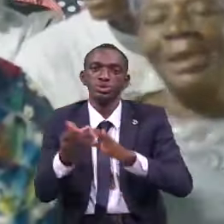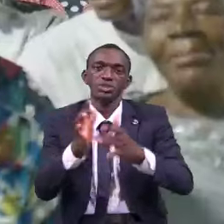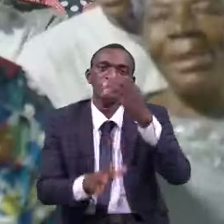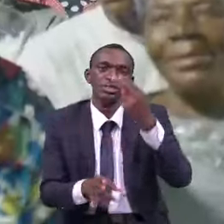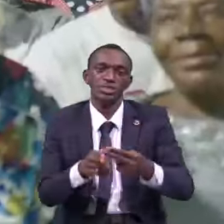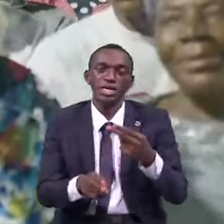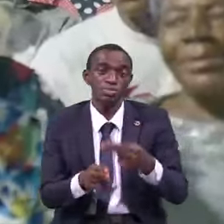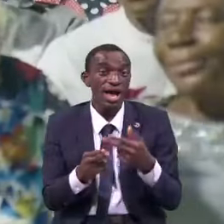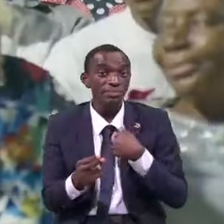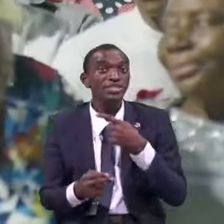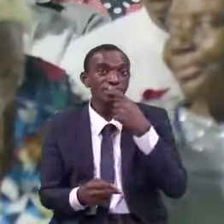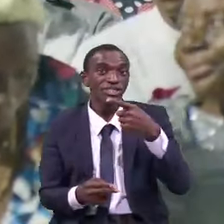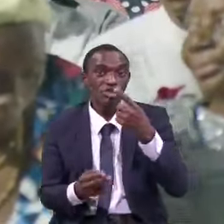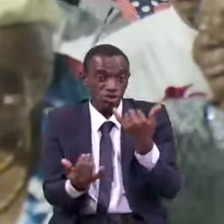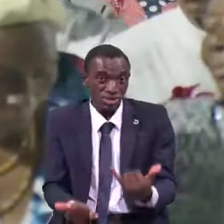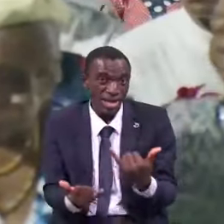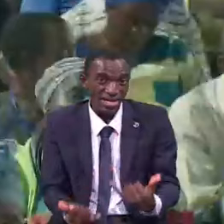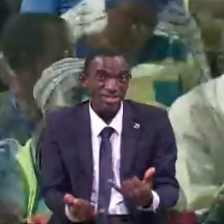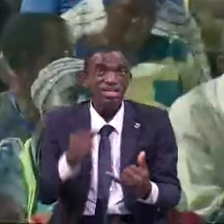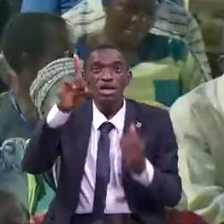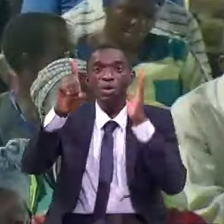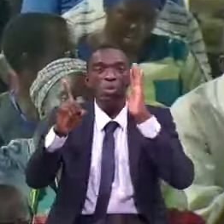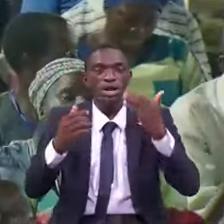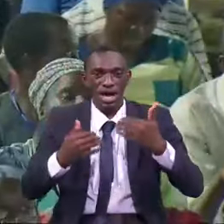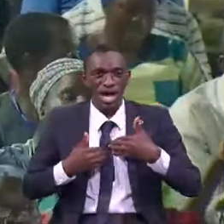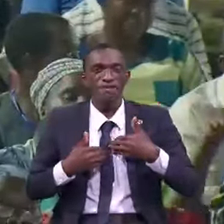I said, tonight you'll have compassion on you.